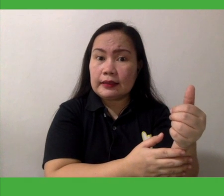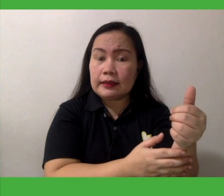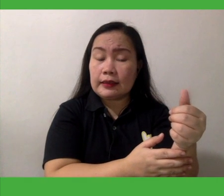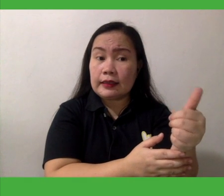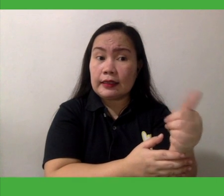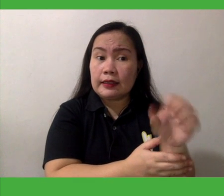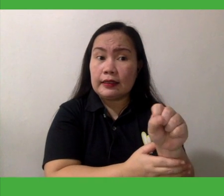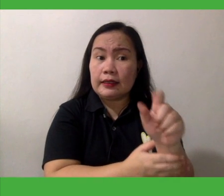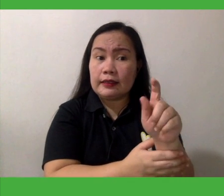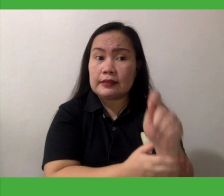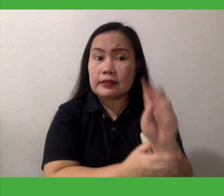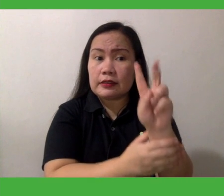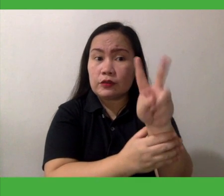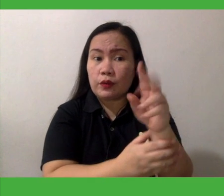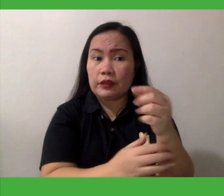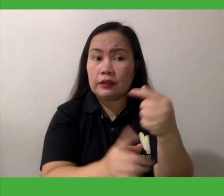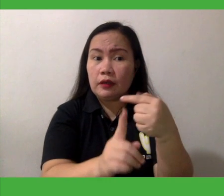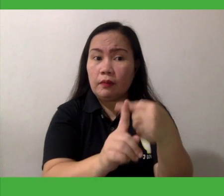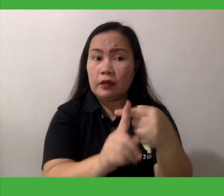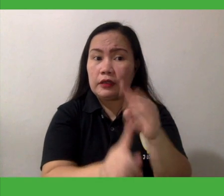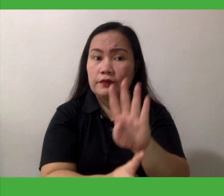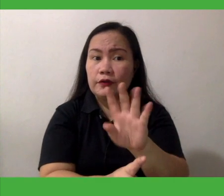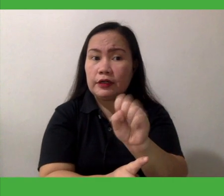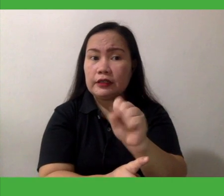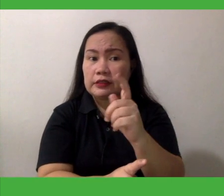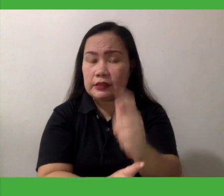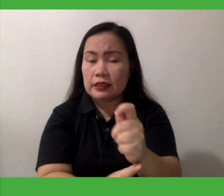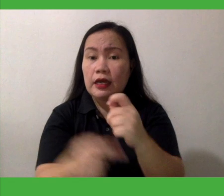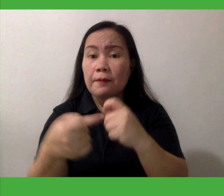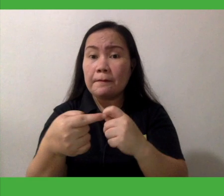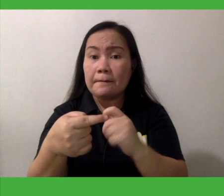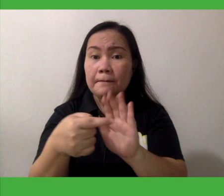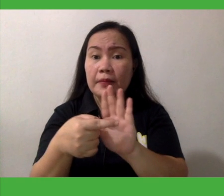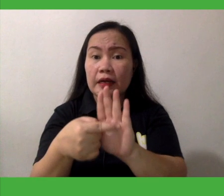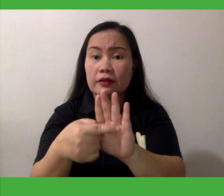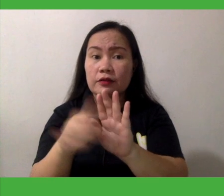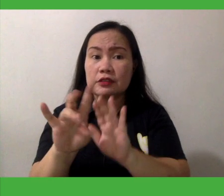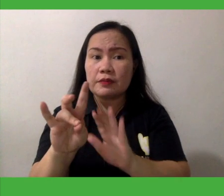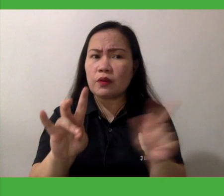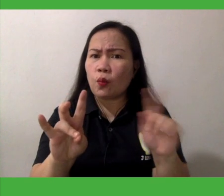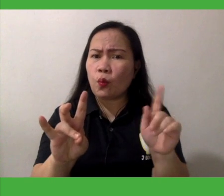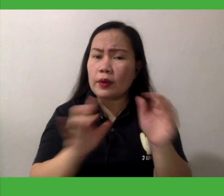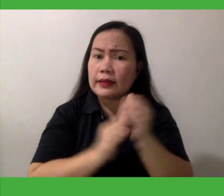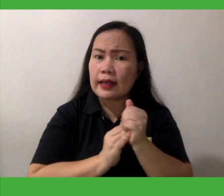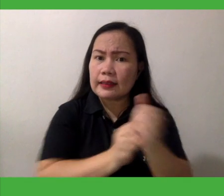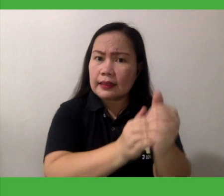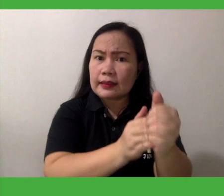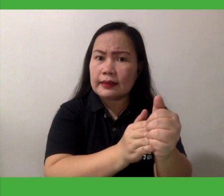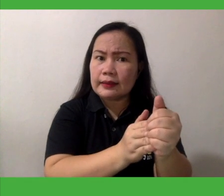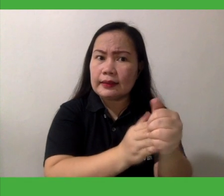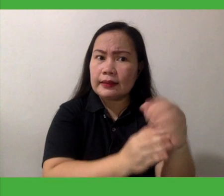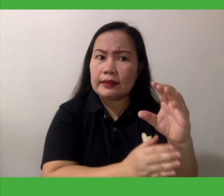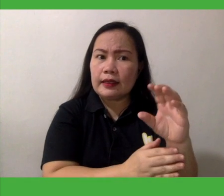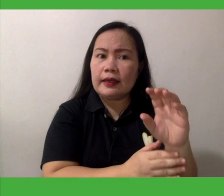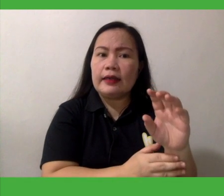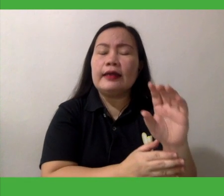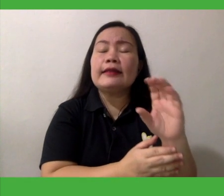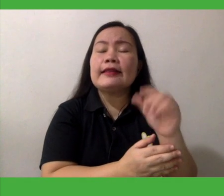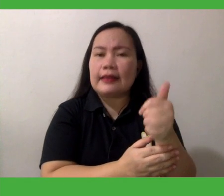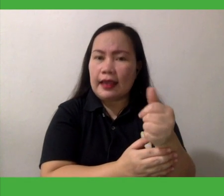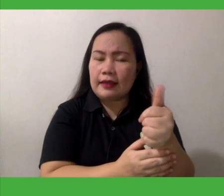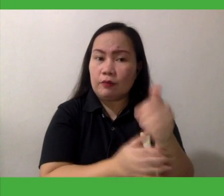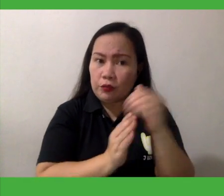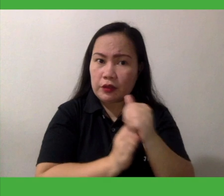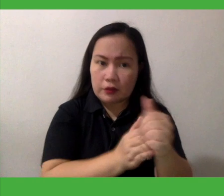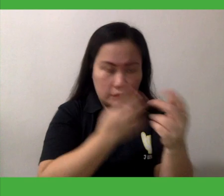have 10st squared plus 4st minus 7, ano ang leading coefficient natin dyan? Ano yung nasa